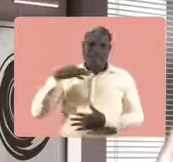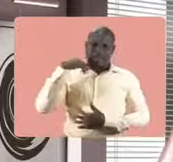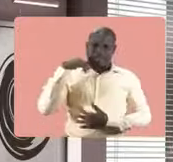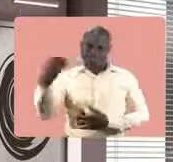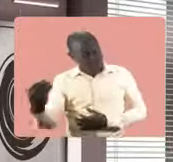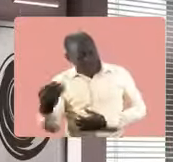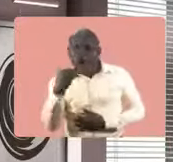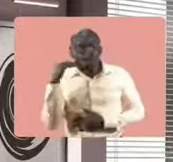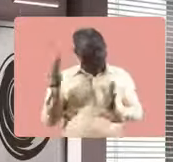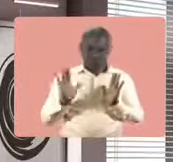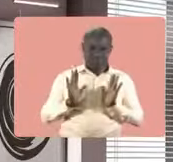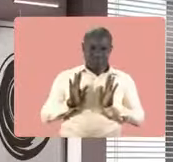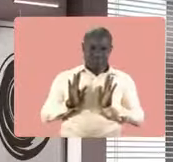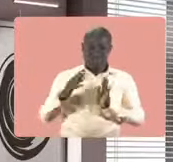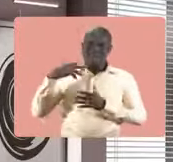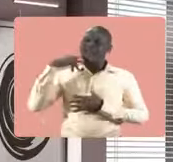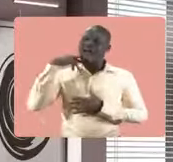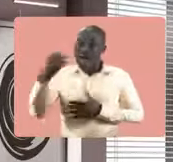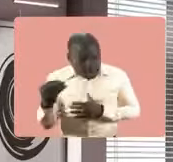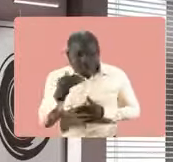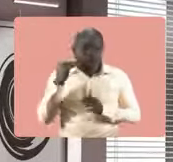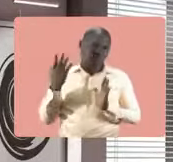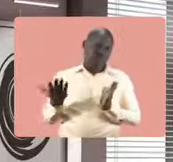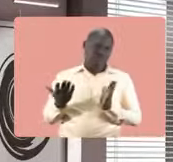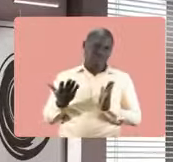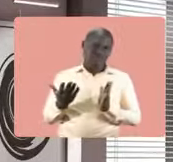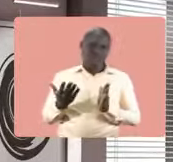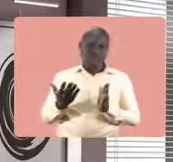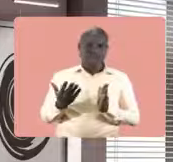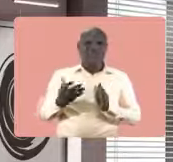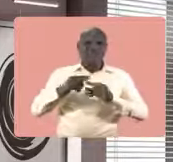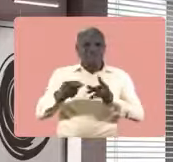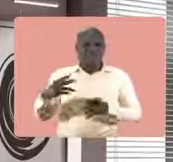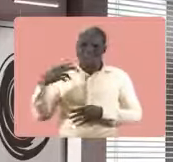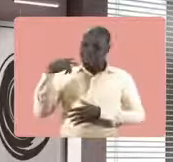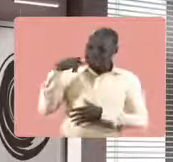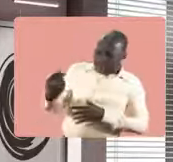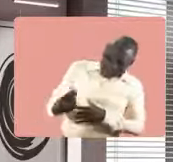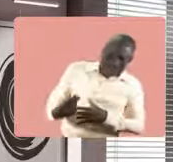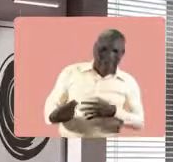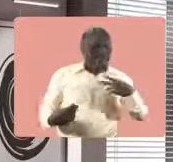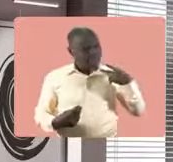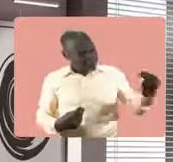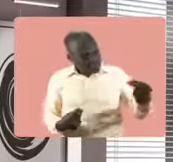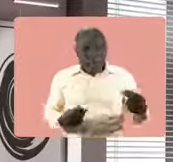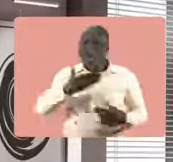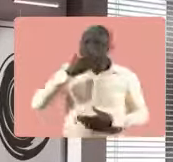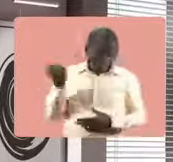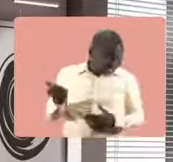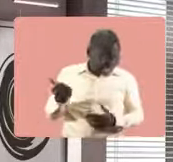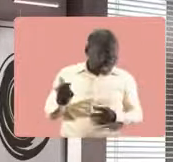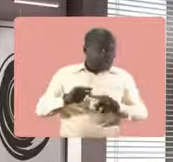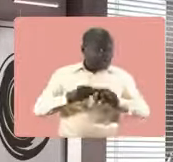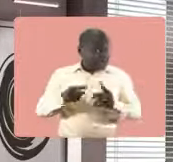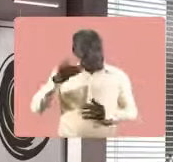kire ana ye kire ewo December 7. Ne mum so am wagen ye o se sabe agen kire no. Wo